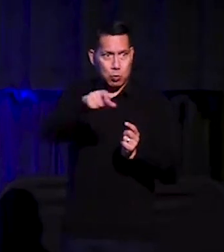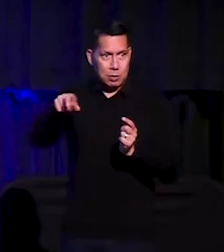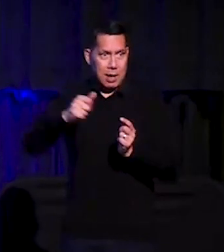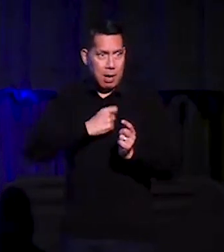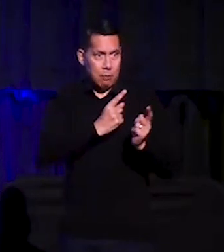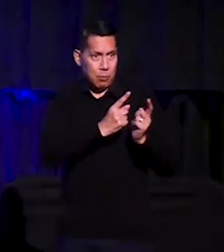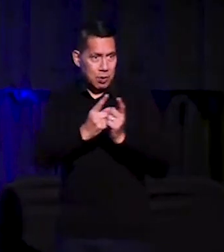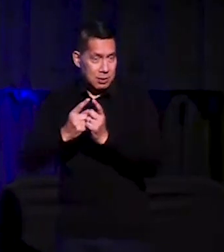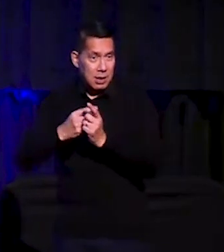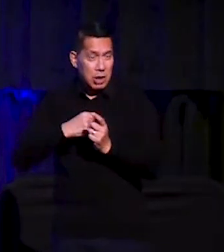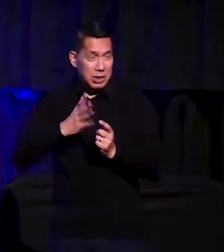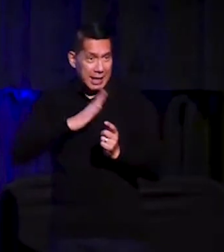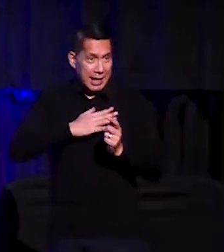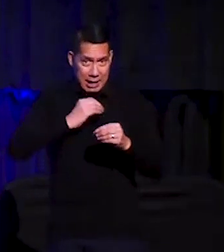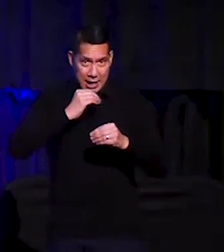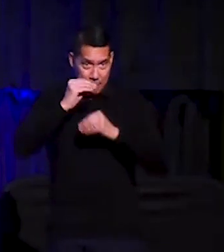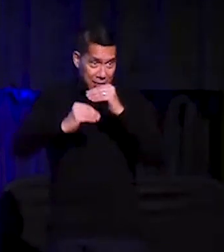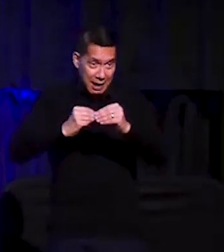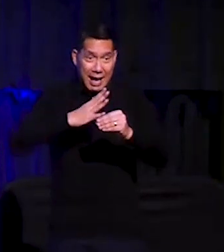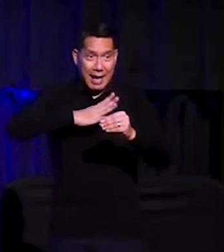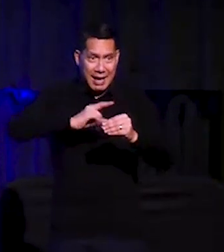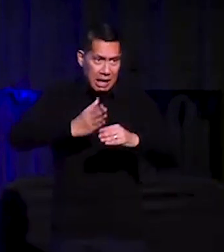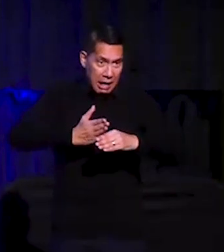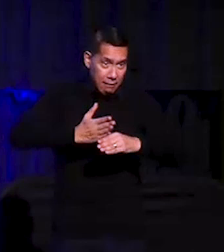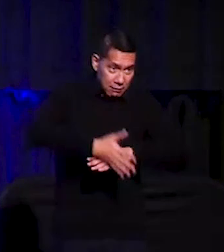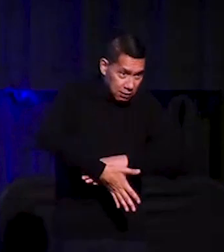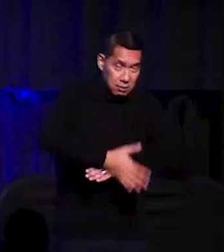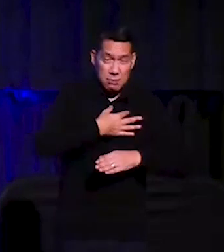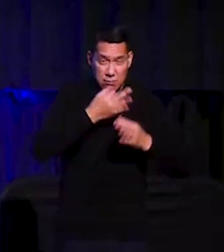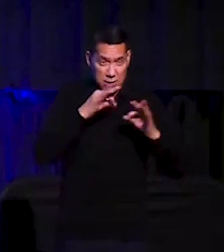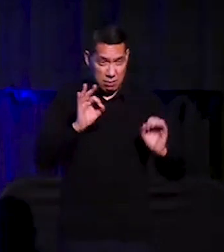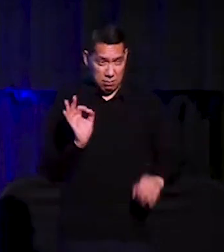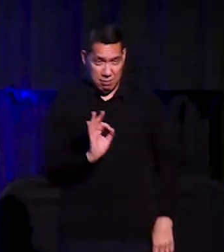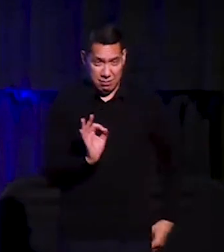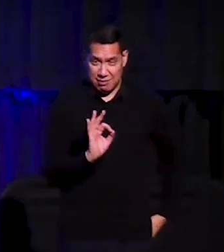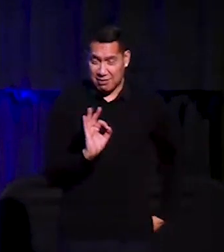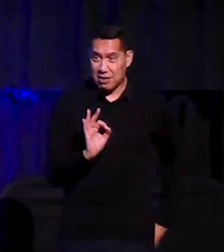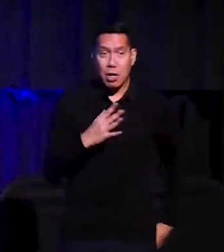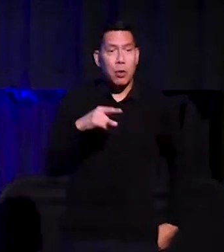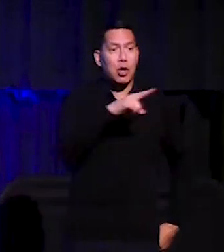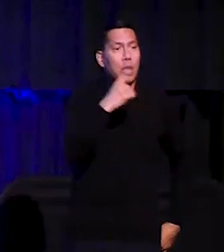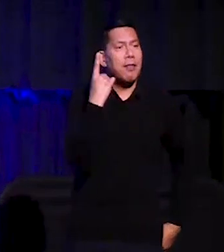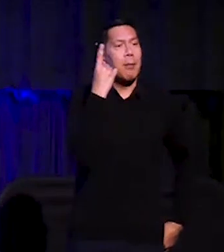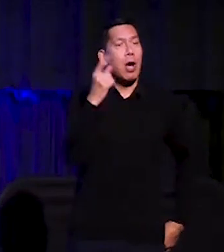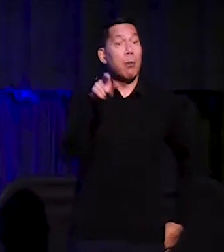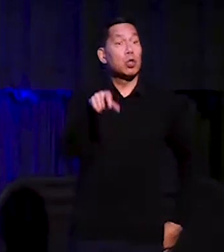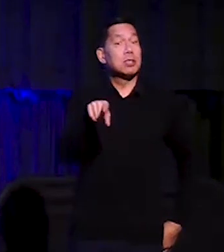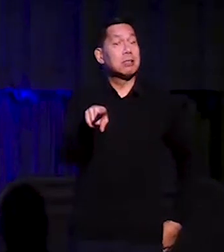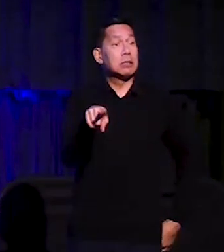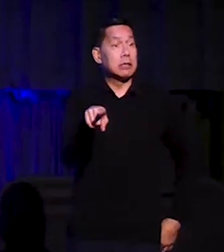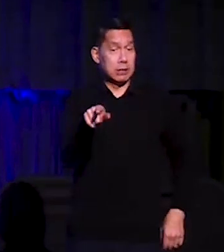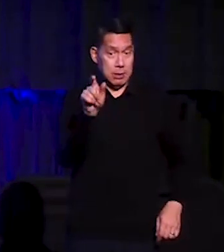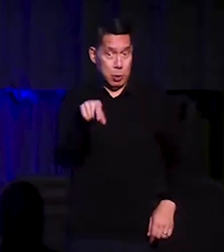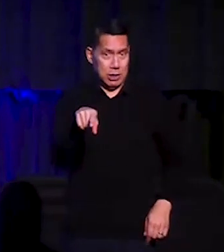takes empathy and takes effort. It doesn't come for free. I want you to think of a person that is